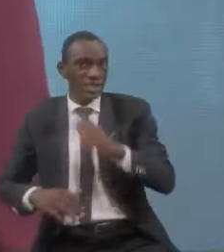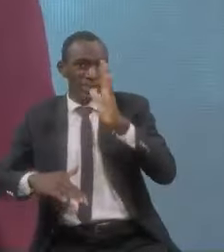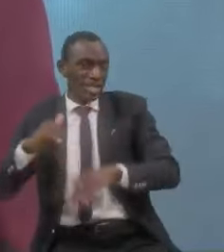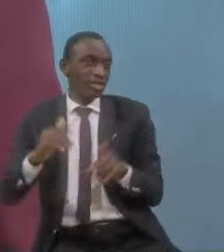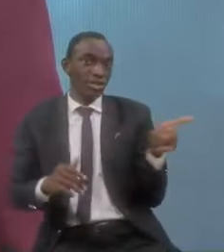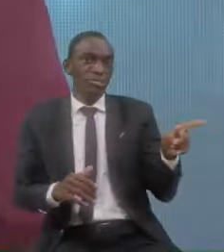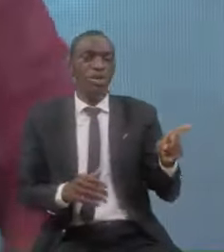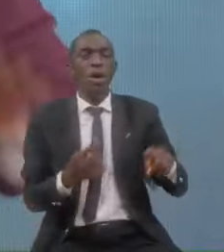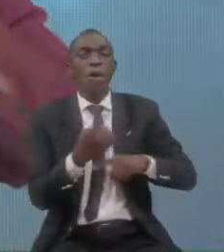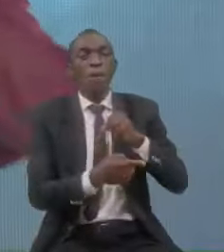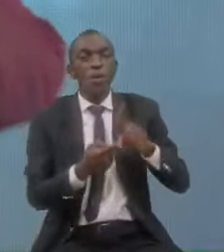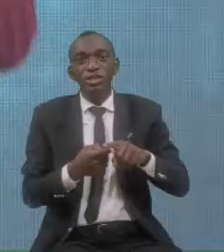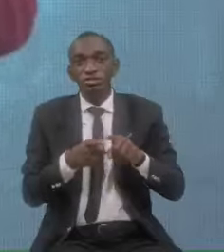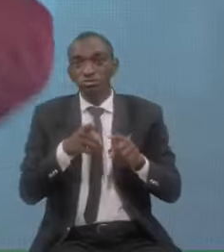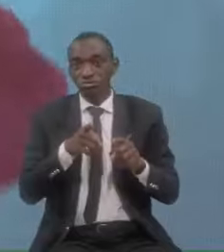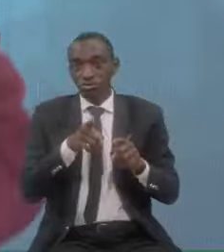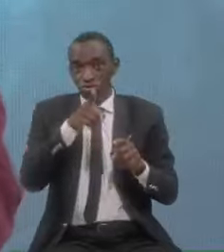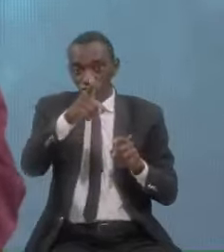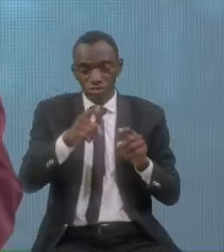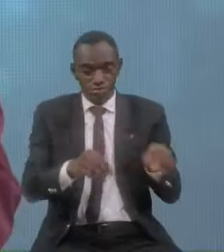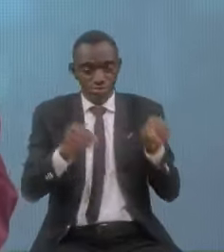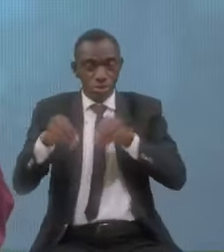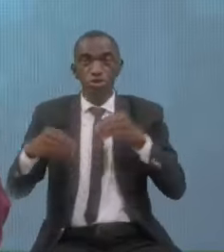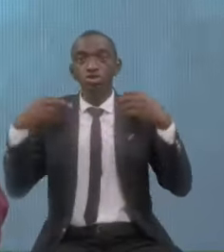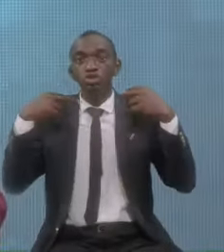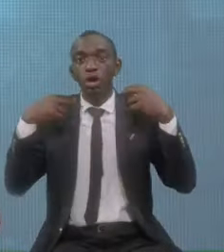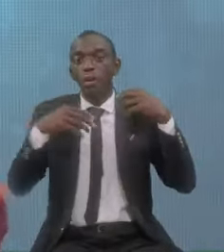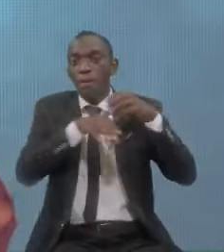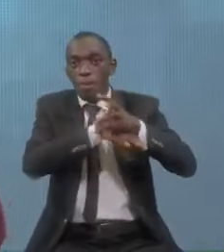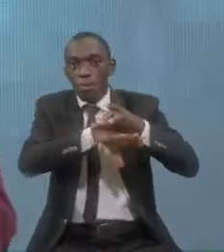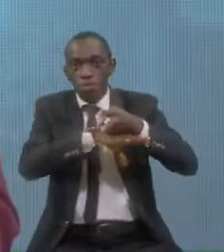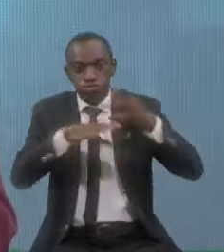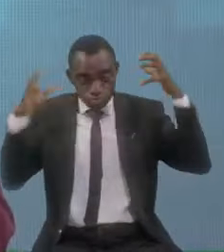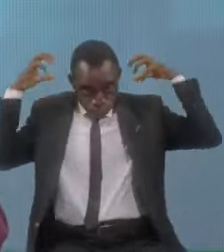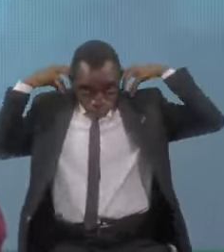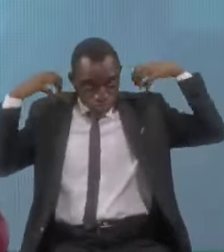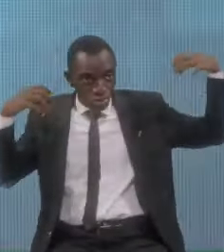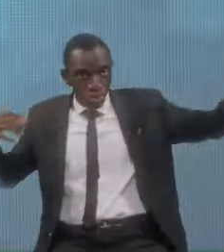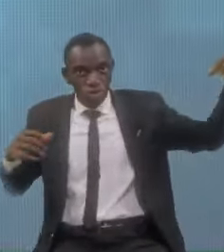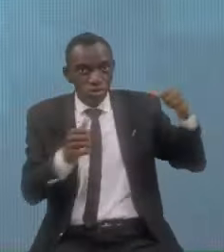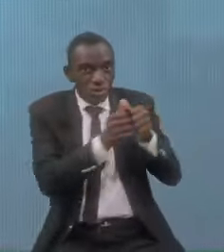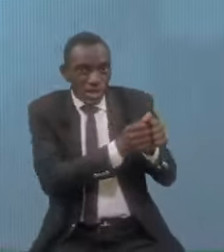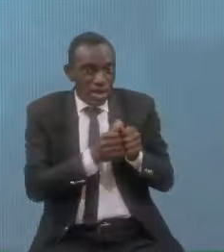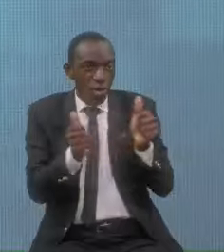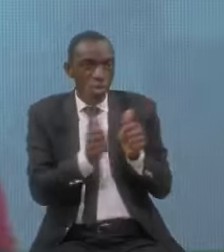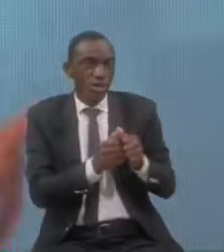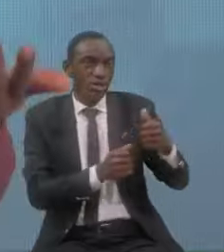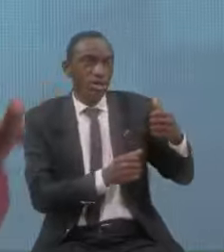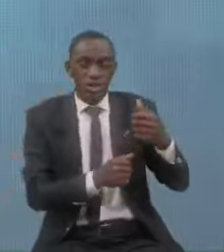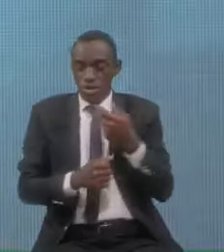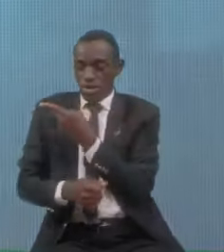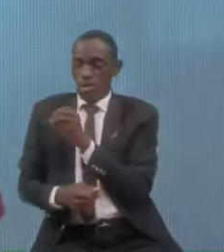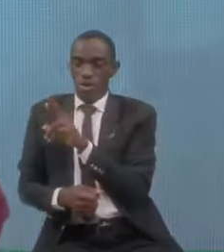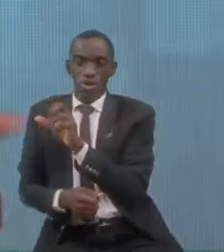the horse cannot go very far. And there are some of us in life. In